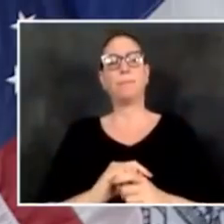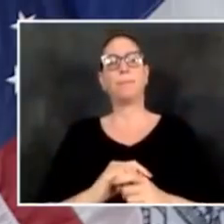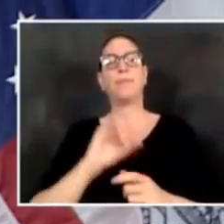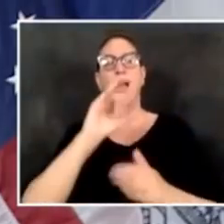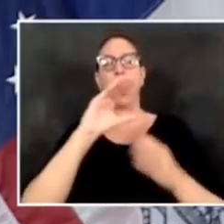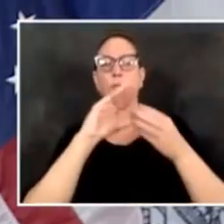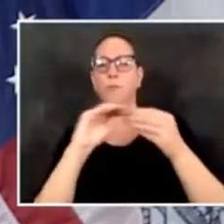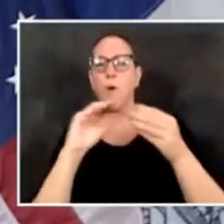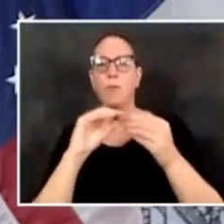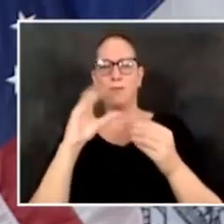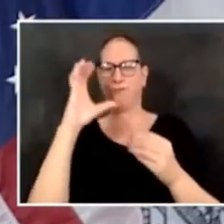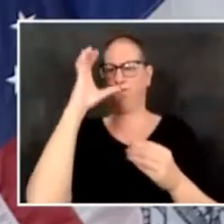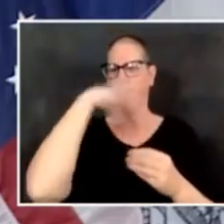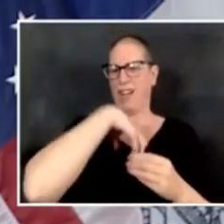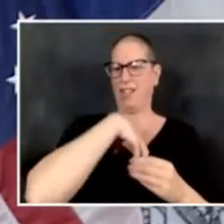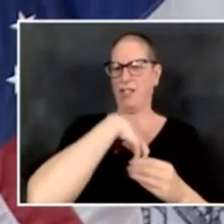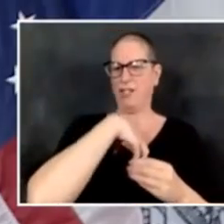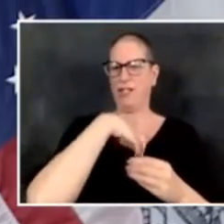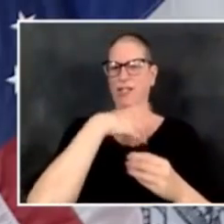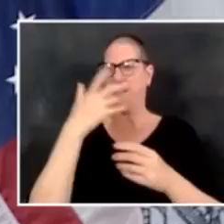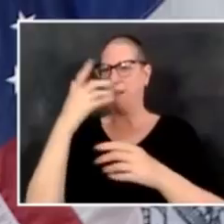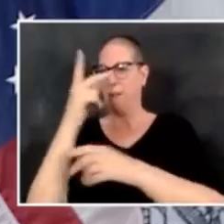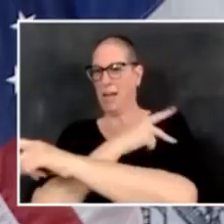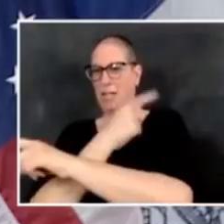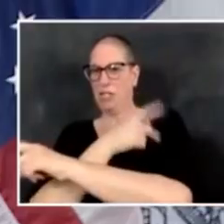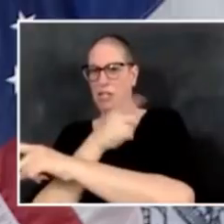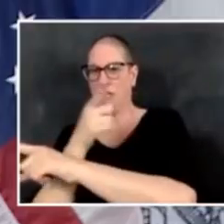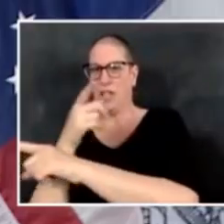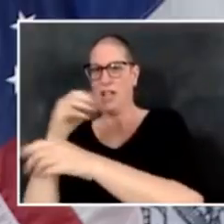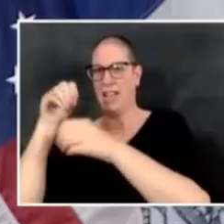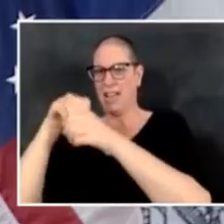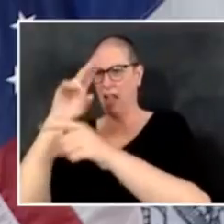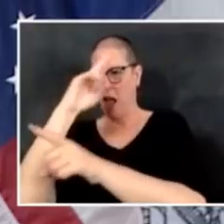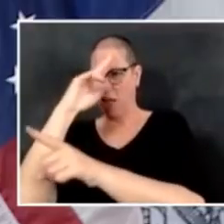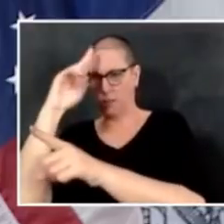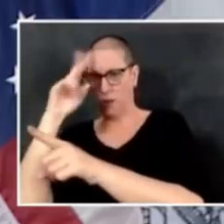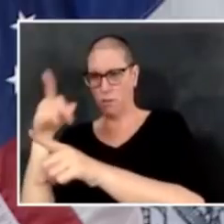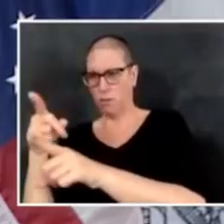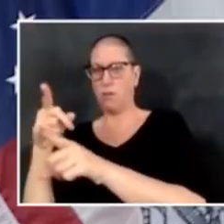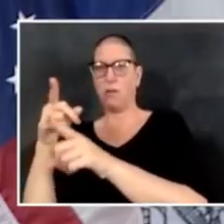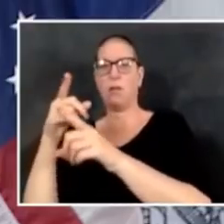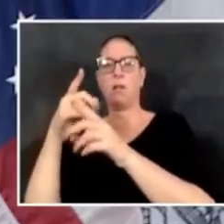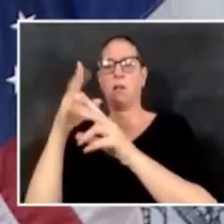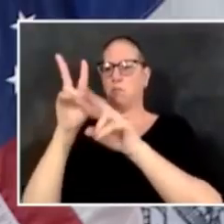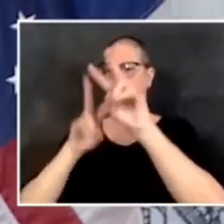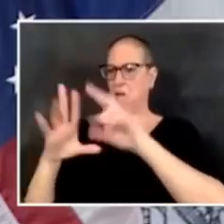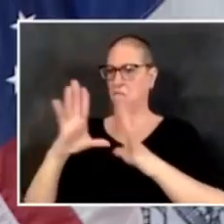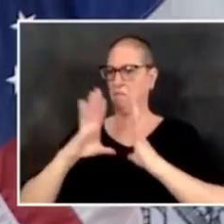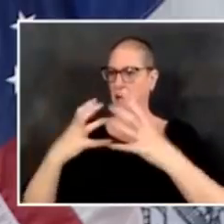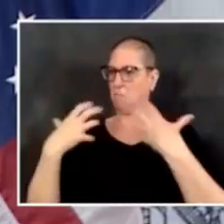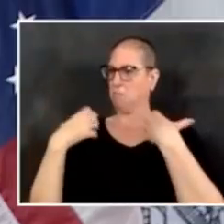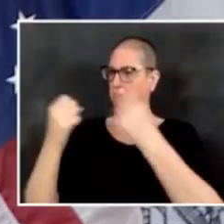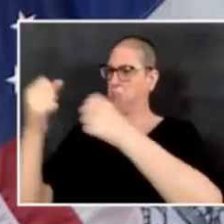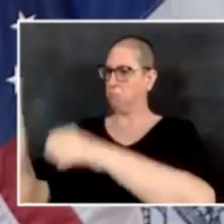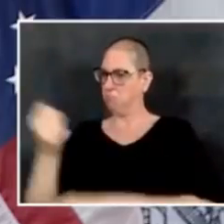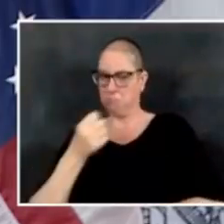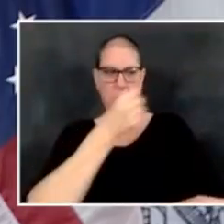then something else still happens. So we're going to constantly have medical oversight to make sure that never happens